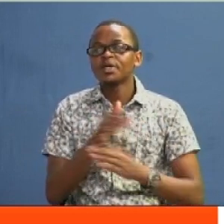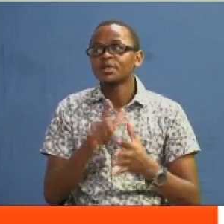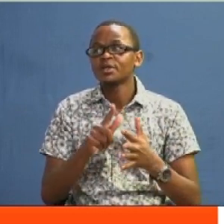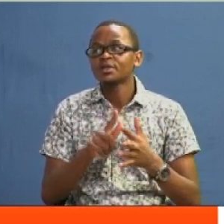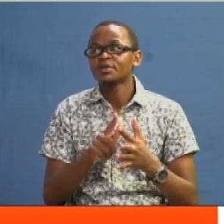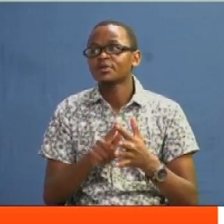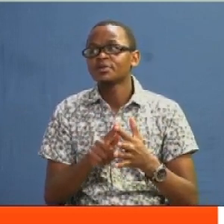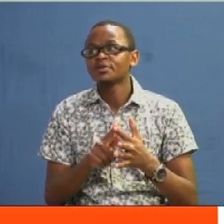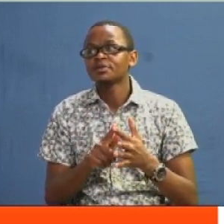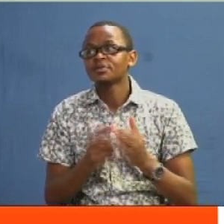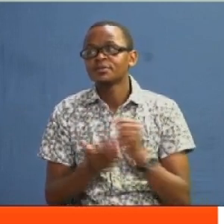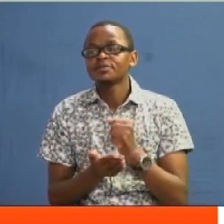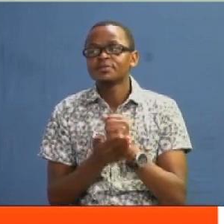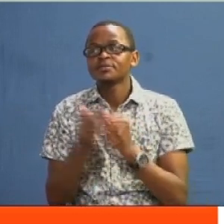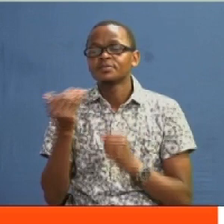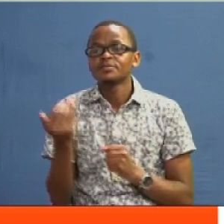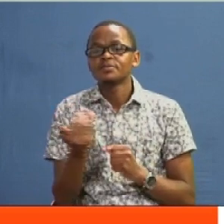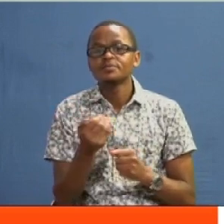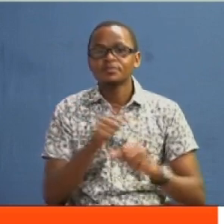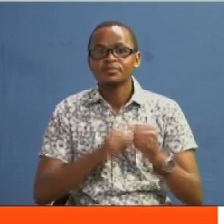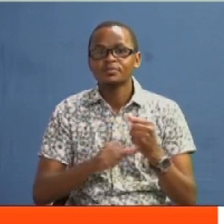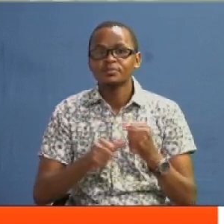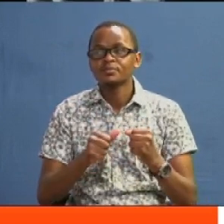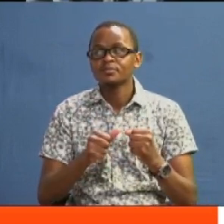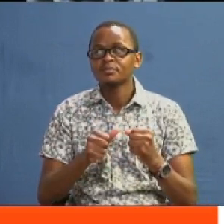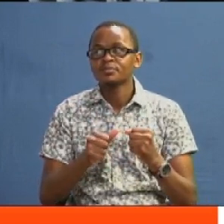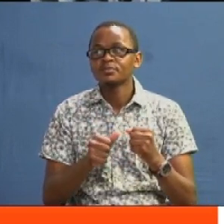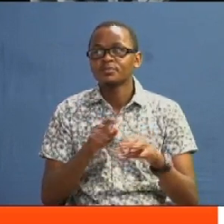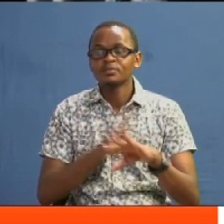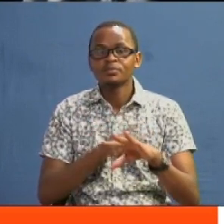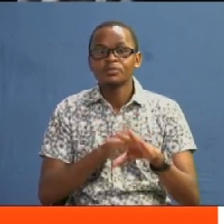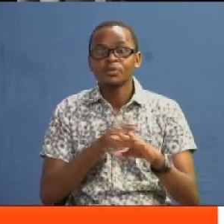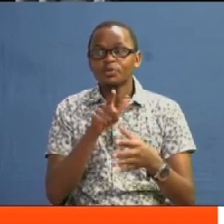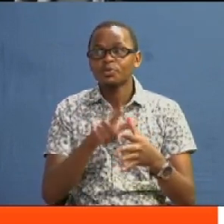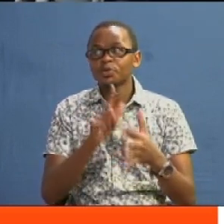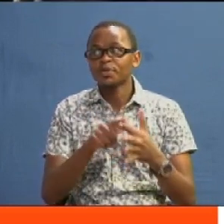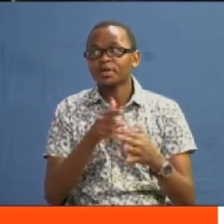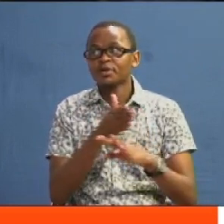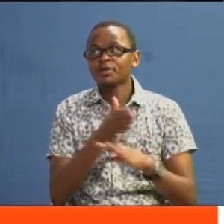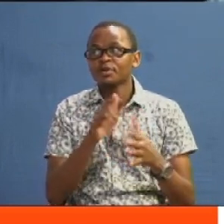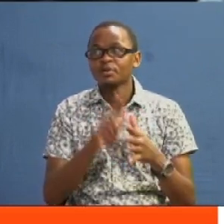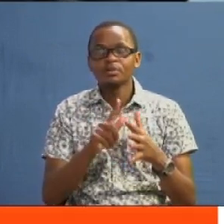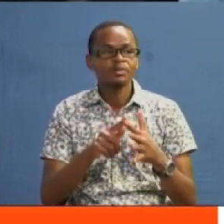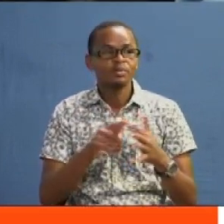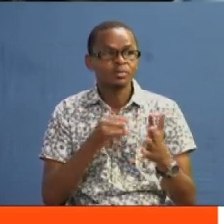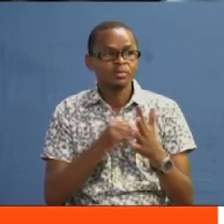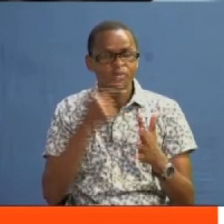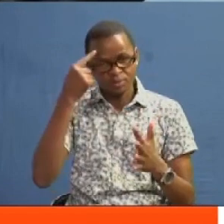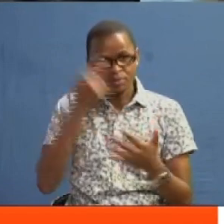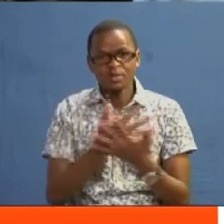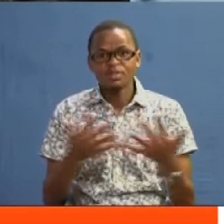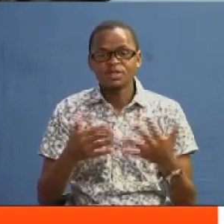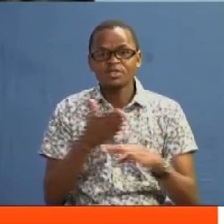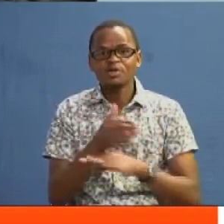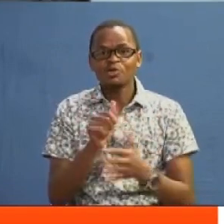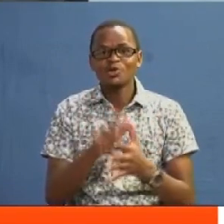maybe help their children carry out some activities, some bit of boiling at home. Parents have been asked to provide required aids and materials